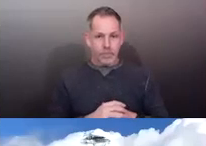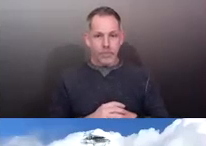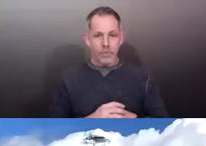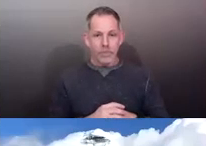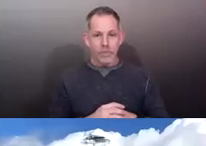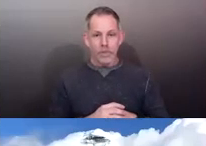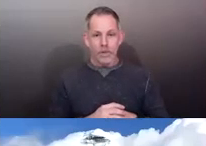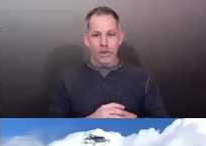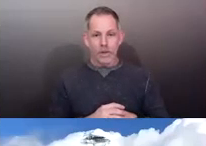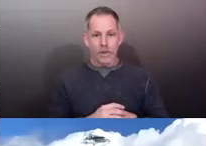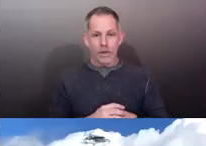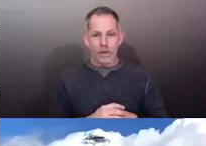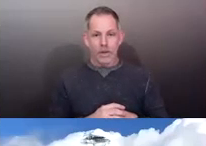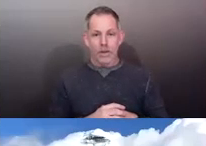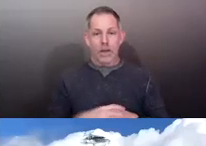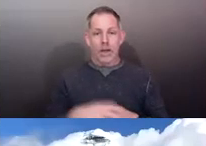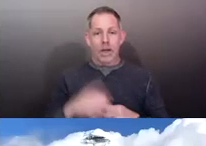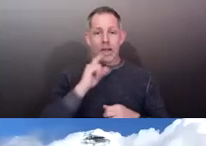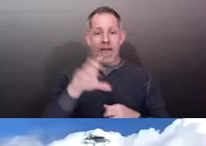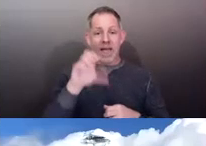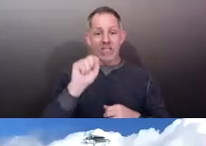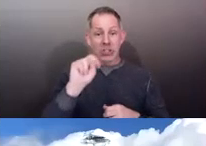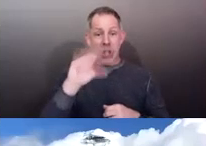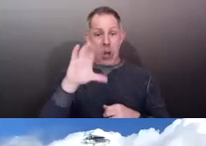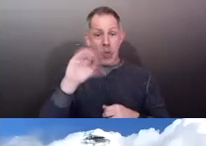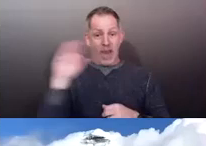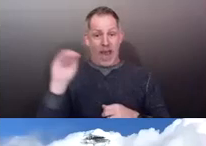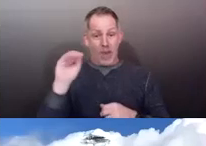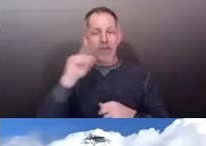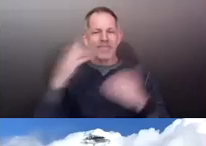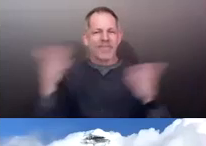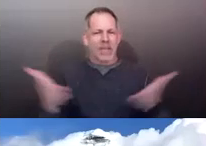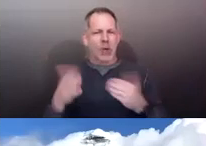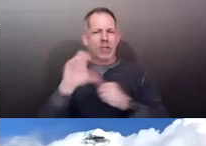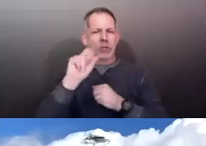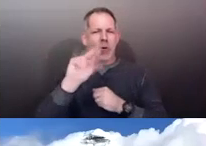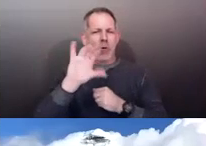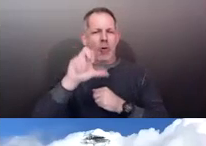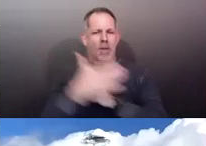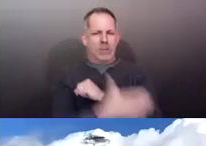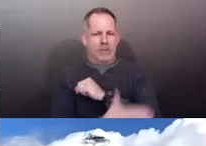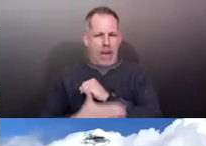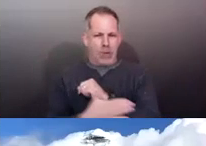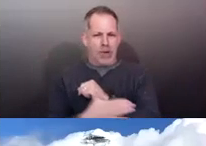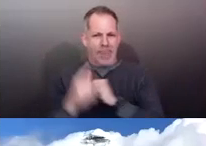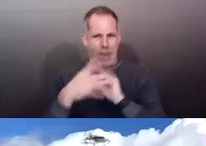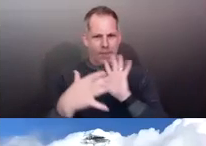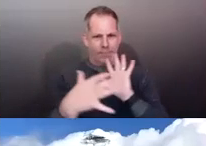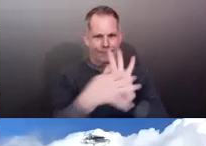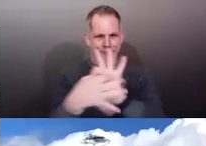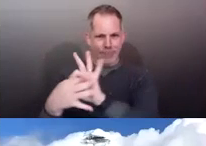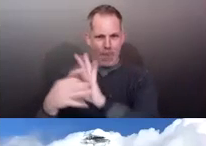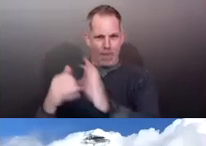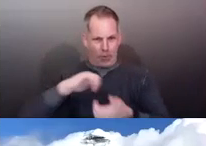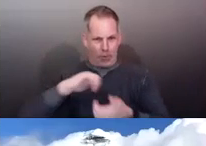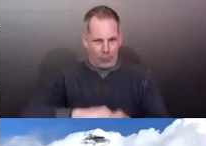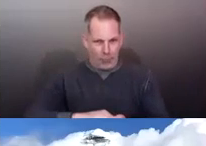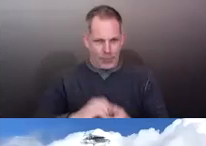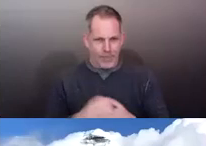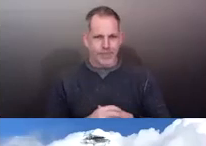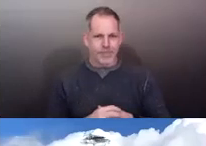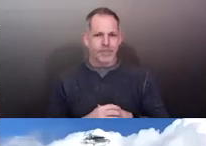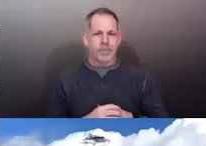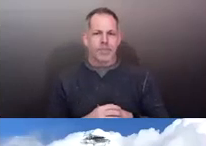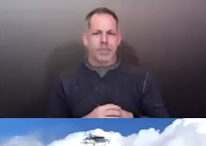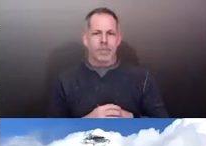for our county and city partners. So that is not public facing, but that's another tool that we use and we've enhanced to